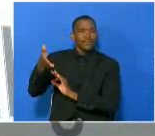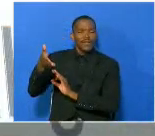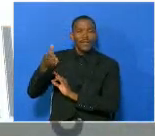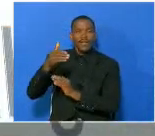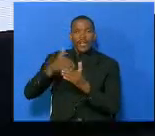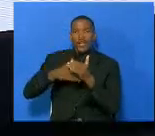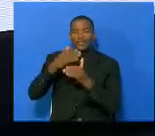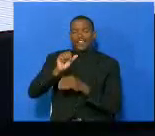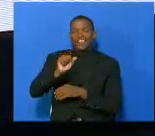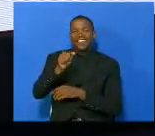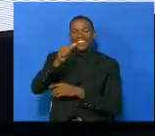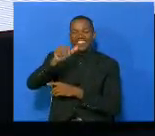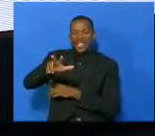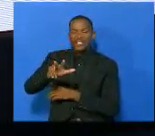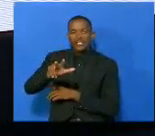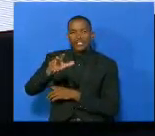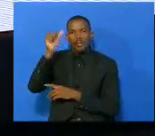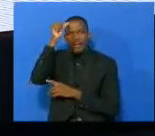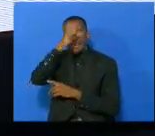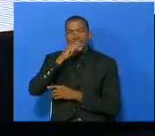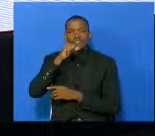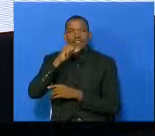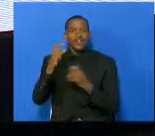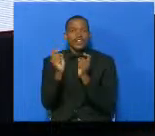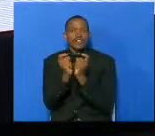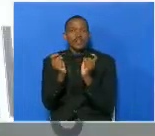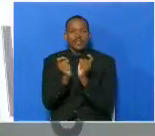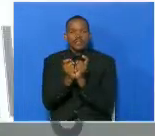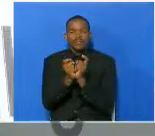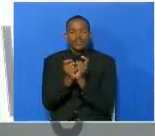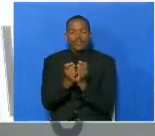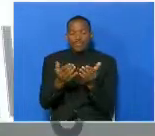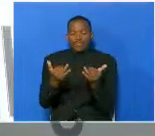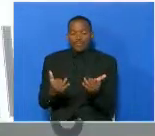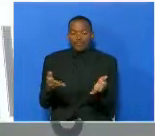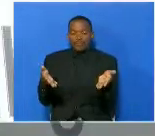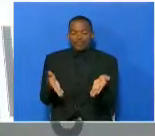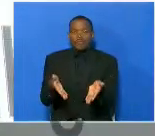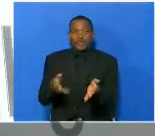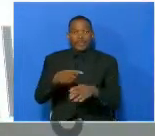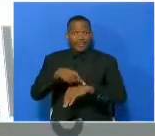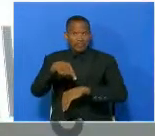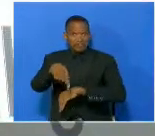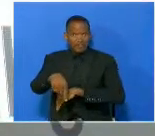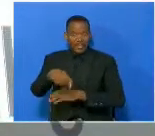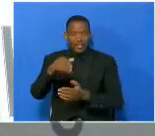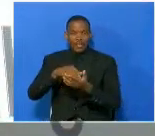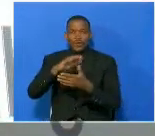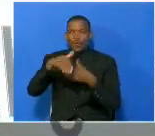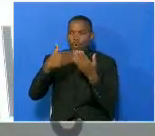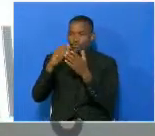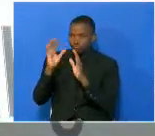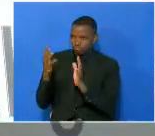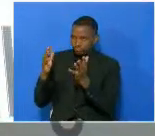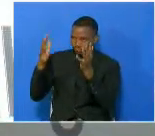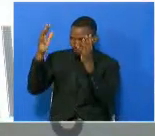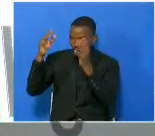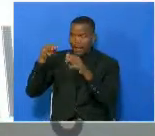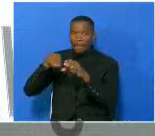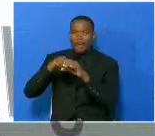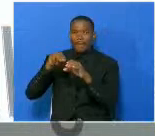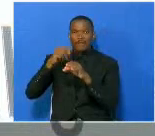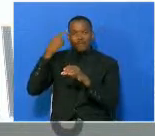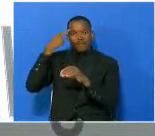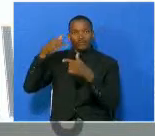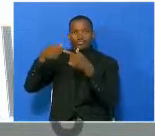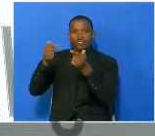African Games. At this juncture, to highly commend each and every member of Team